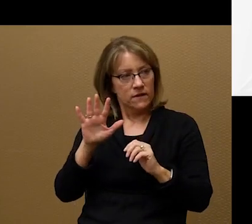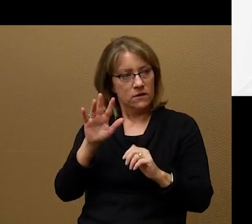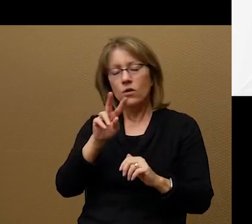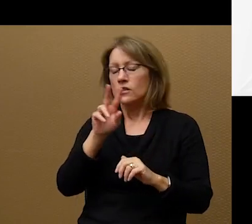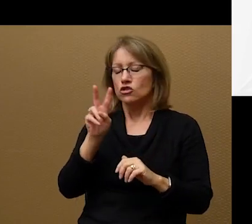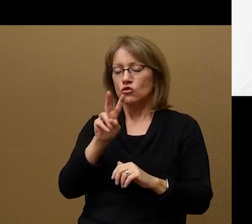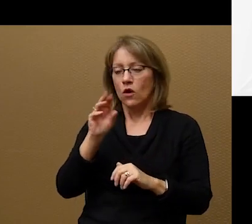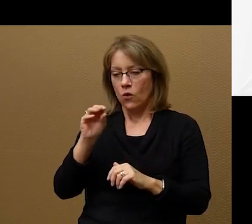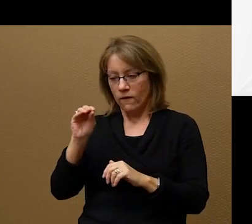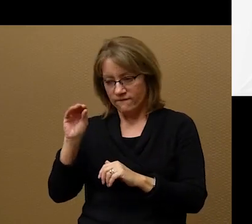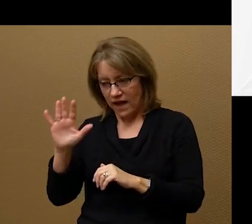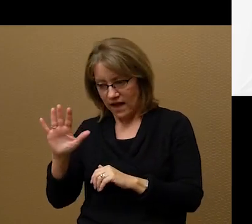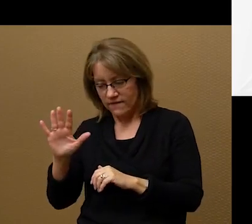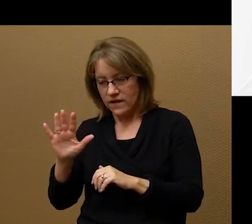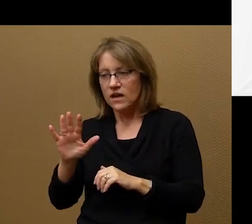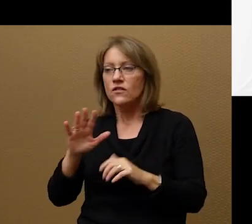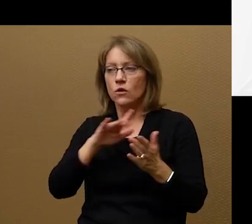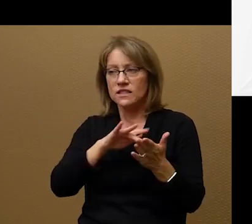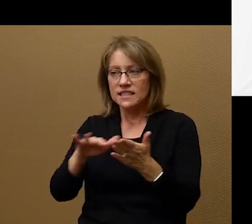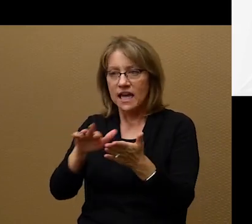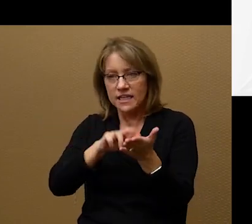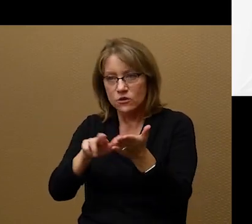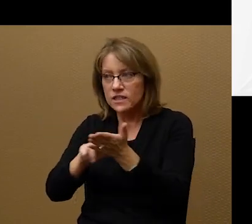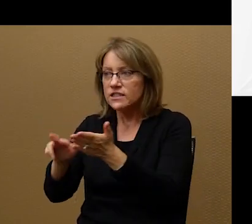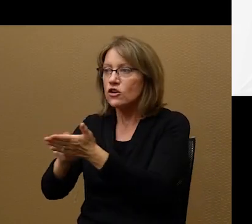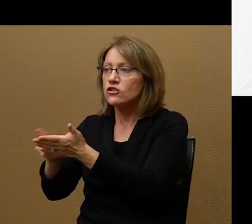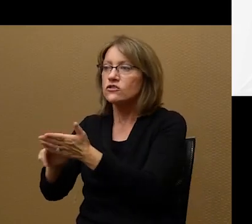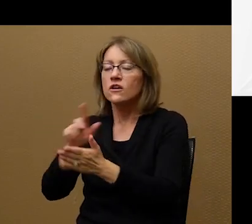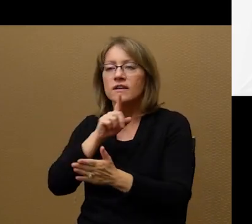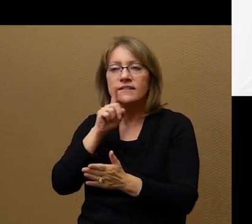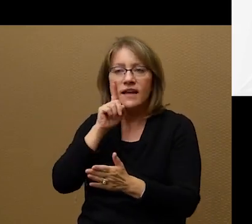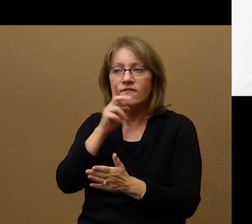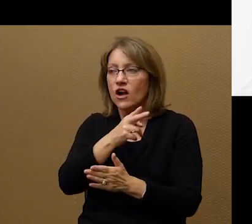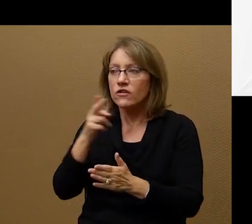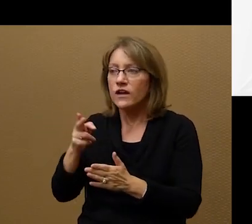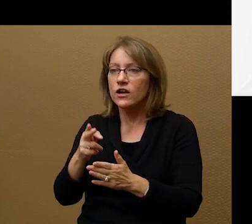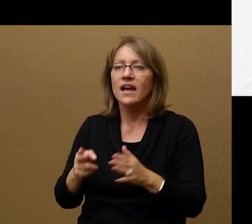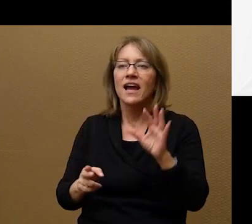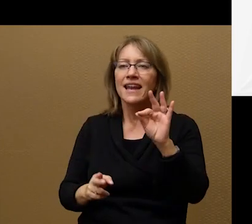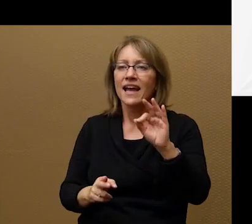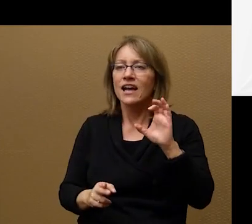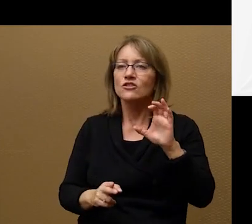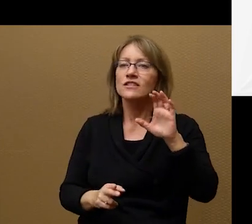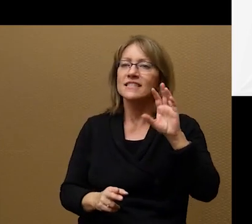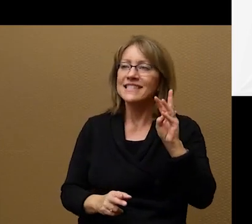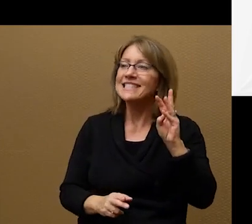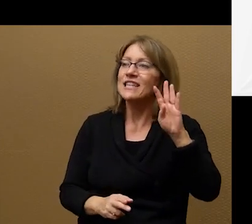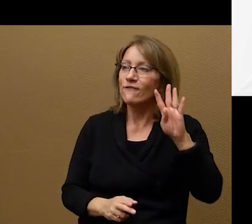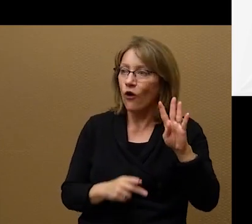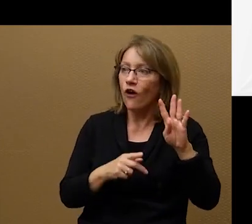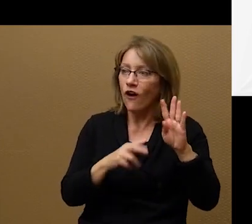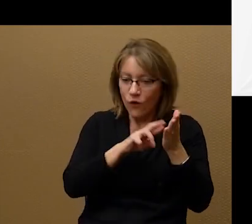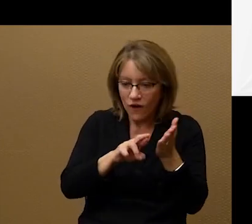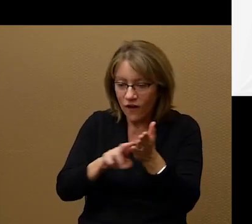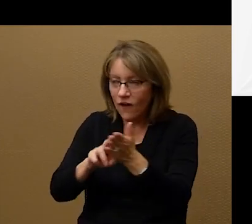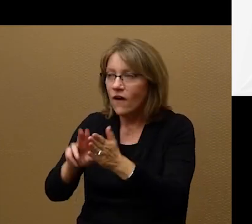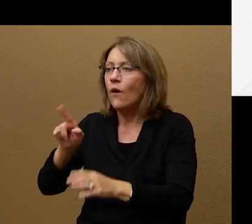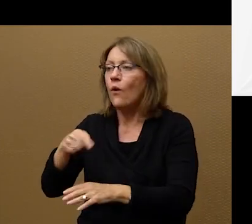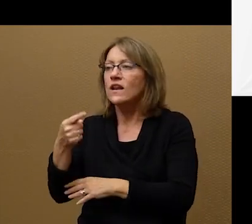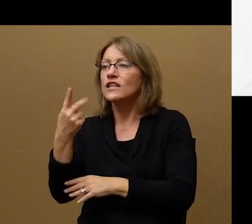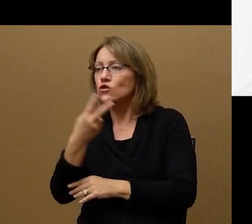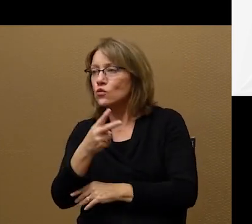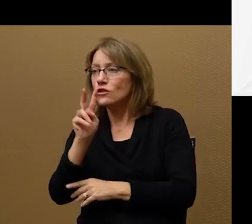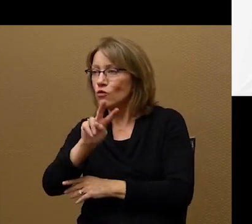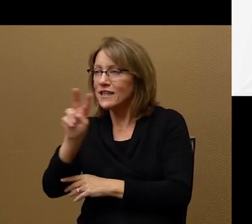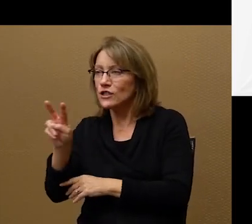hard of hearing, and there were 964, with only 22 being considered controlled